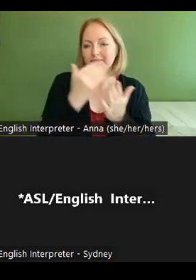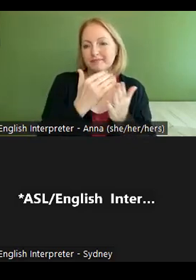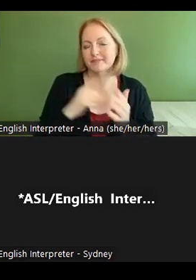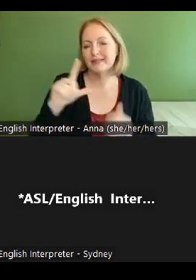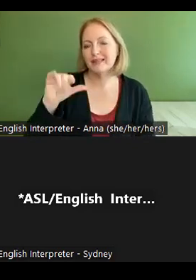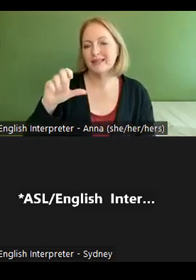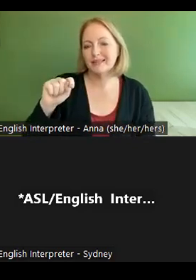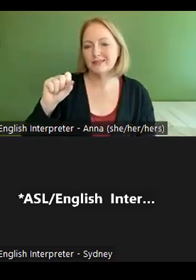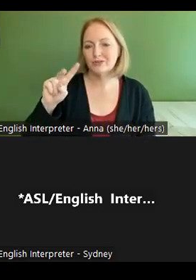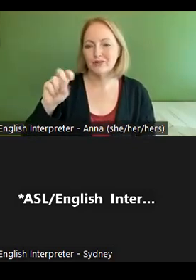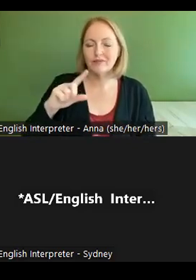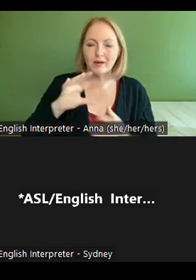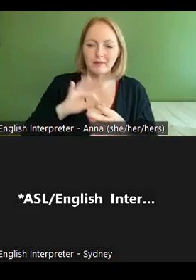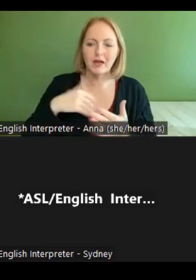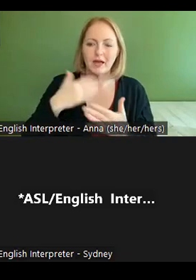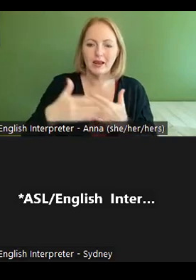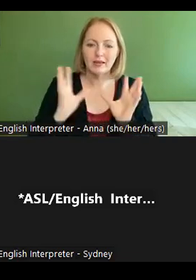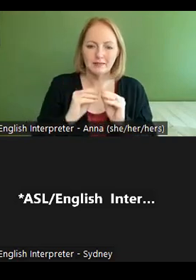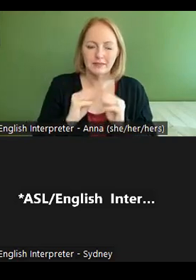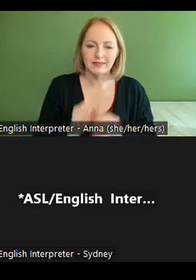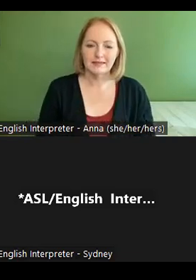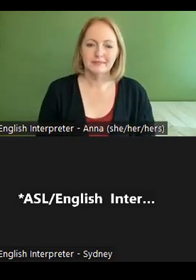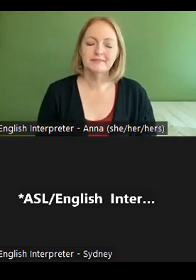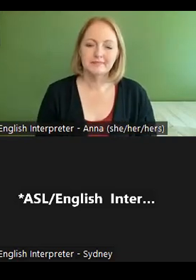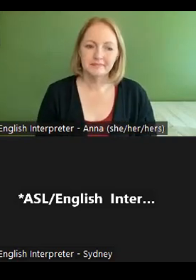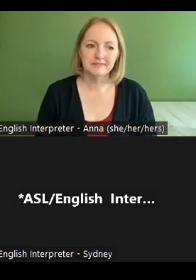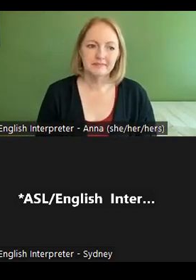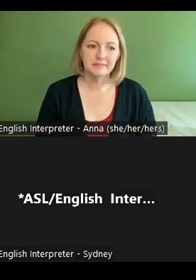that next meeting. Let's go to the next slide.